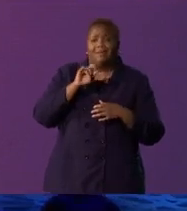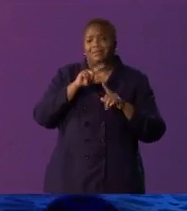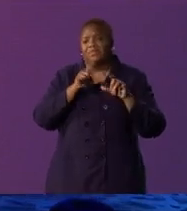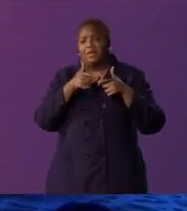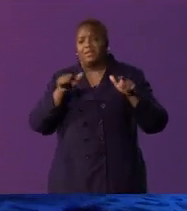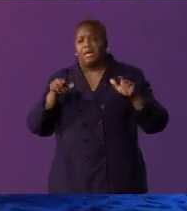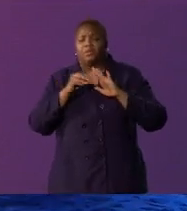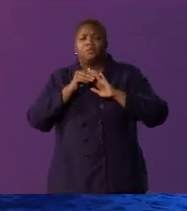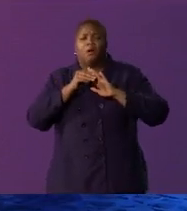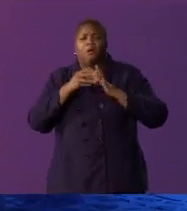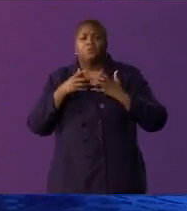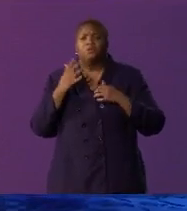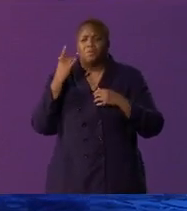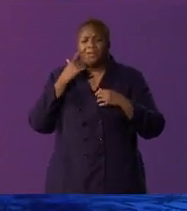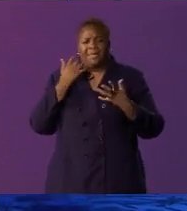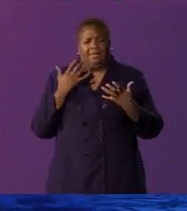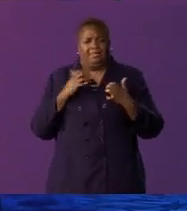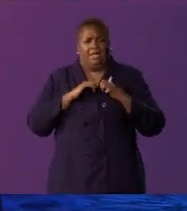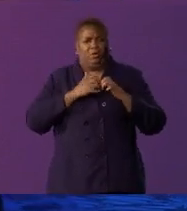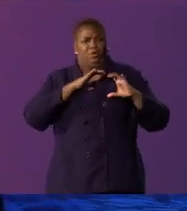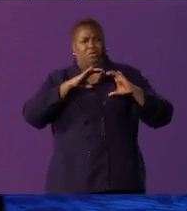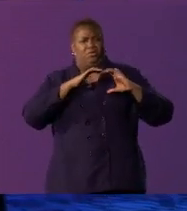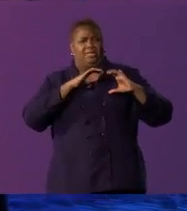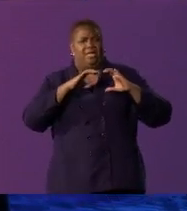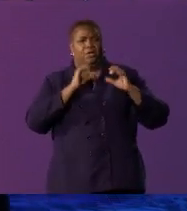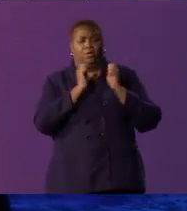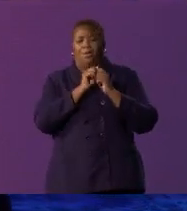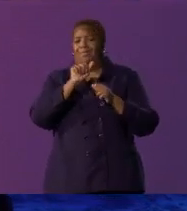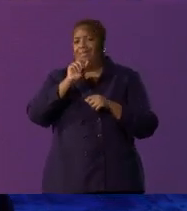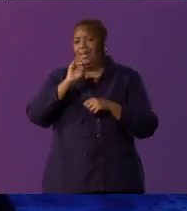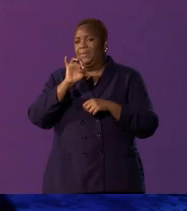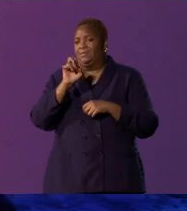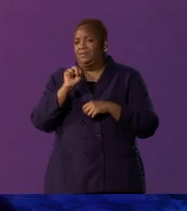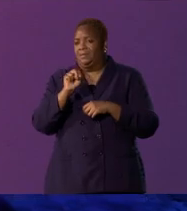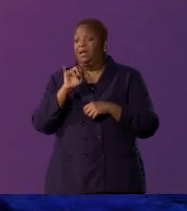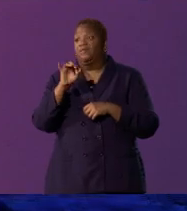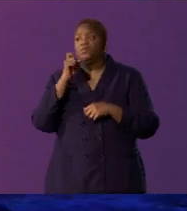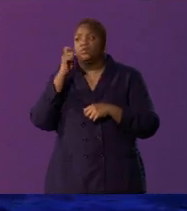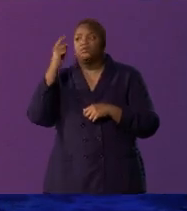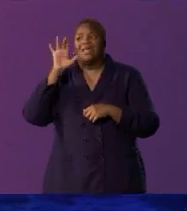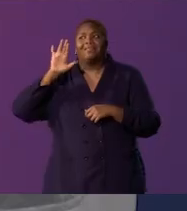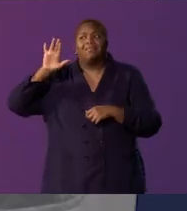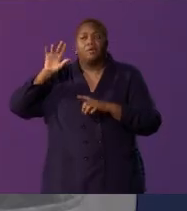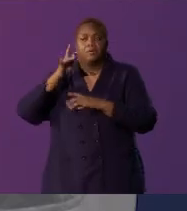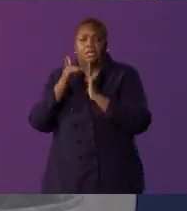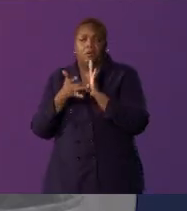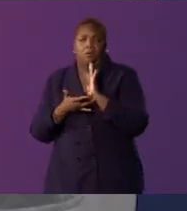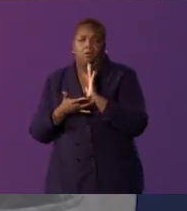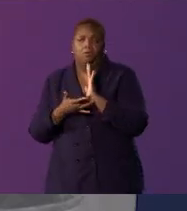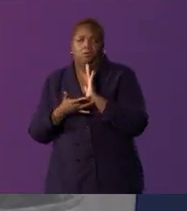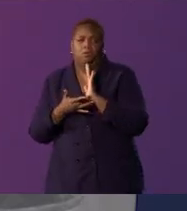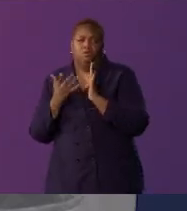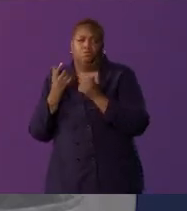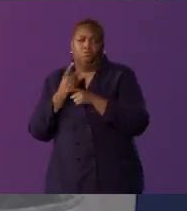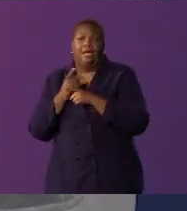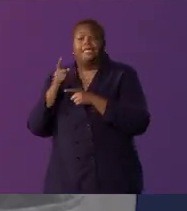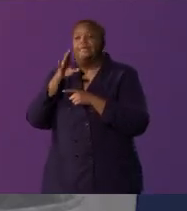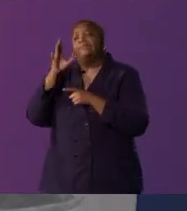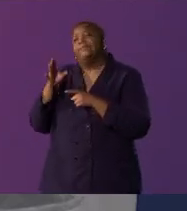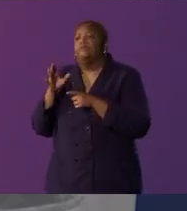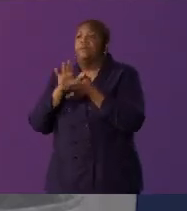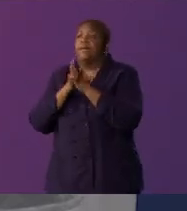that stuff, because how can you even communicate with Amazon if you don't understand the technologies to a certain extent? You can never be an